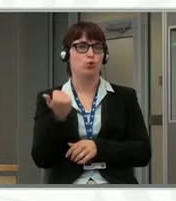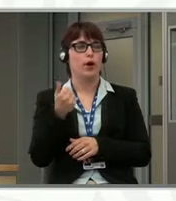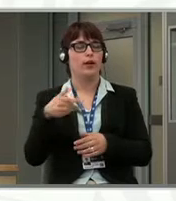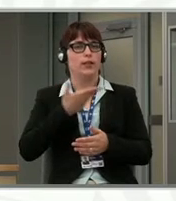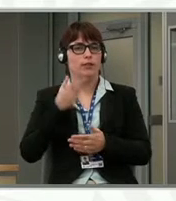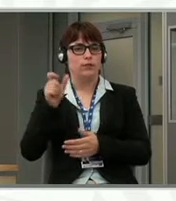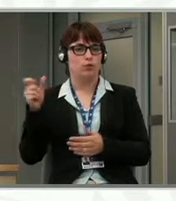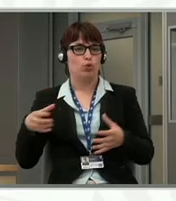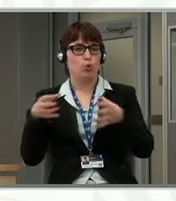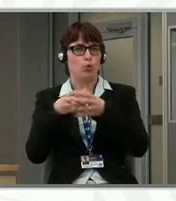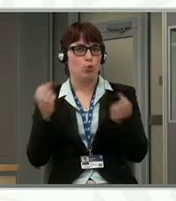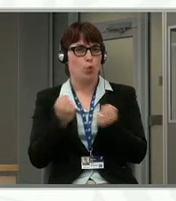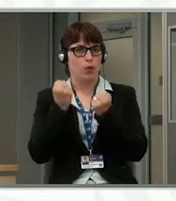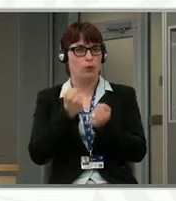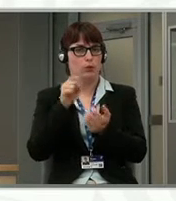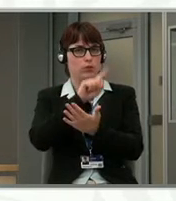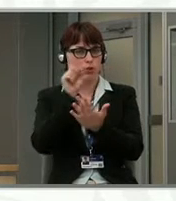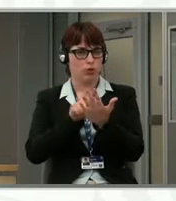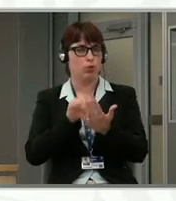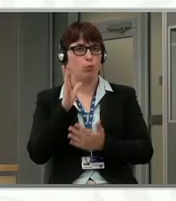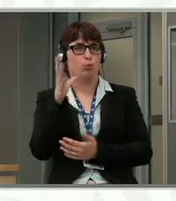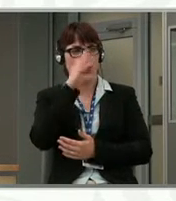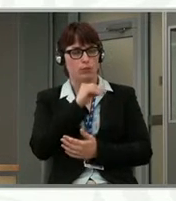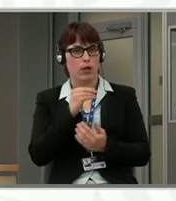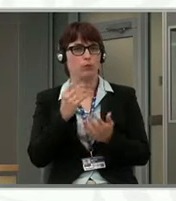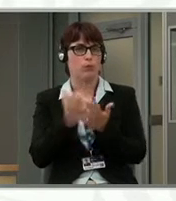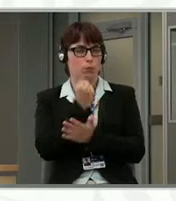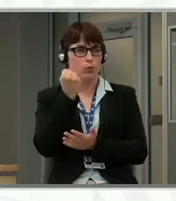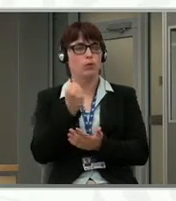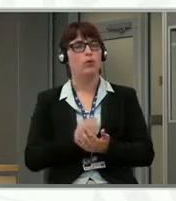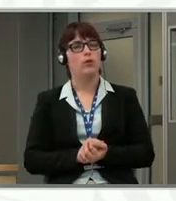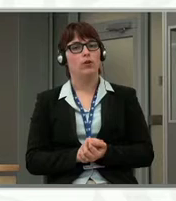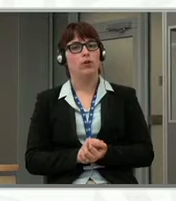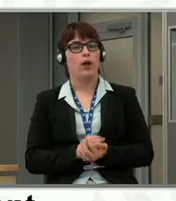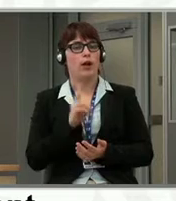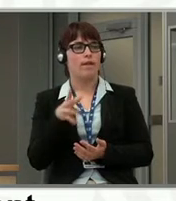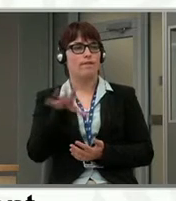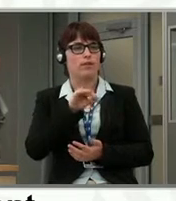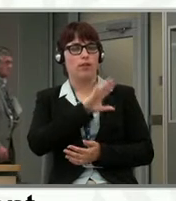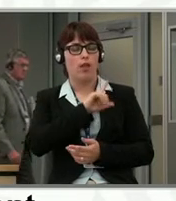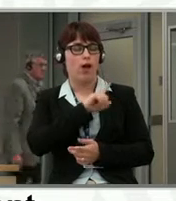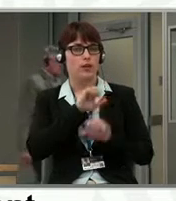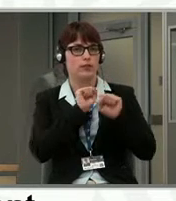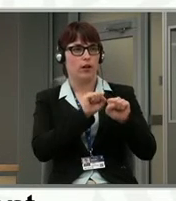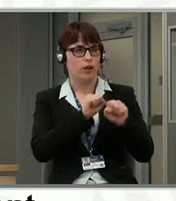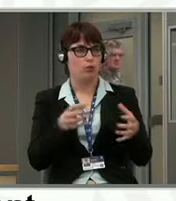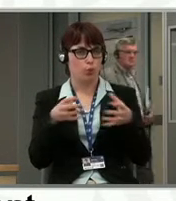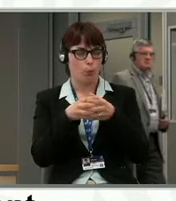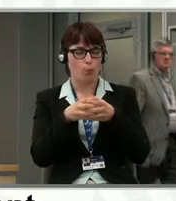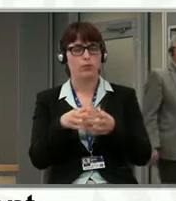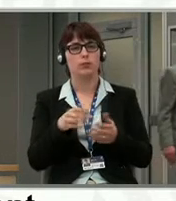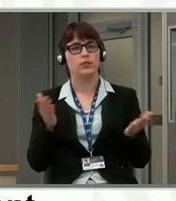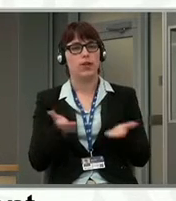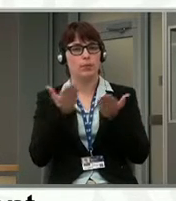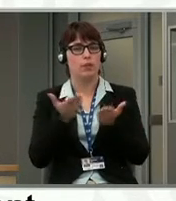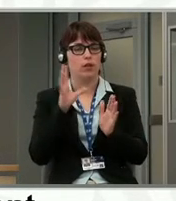If we manage to solve the employment issues responsibly,